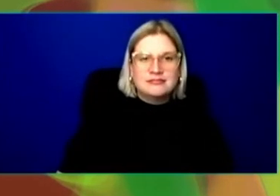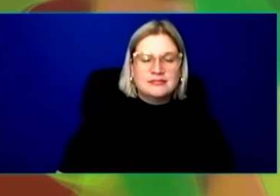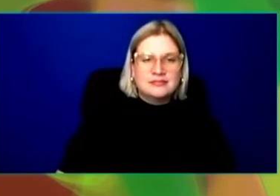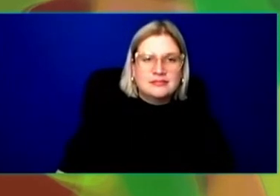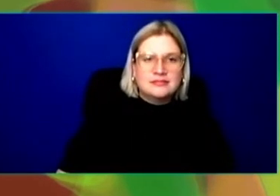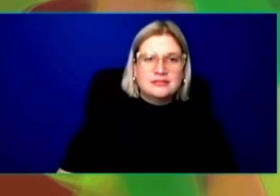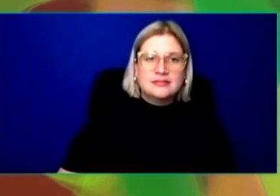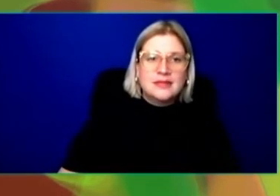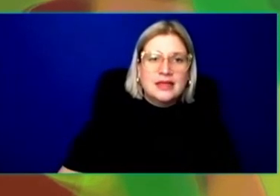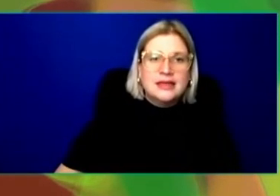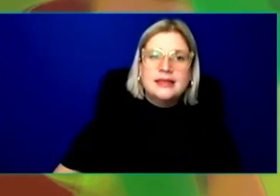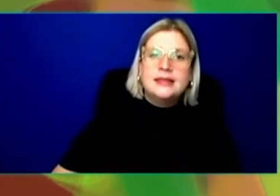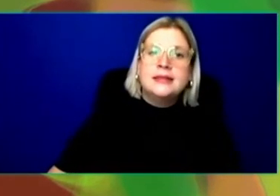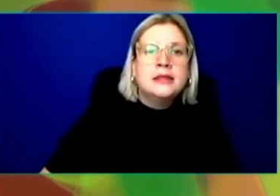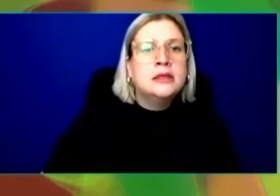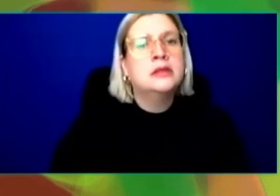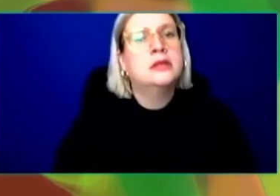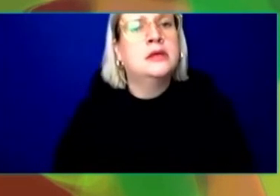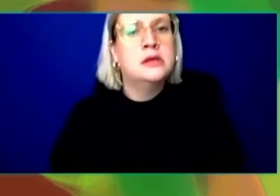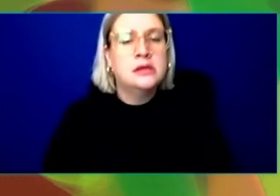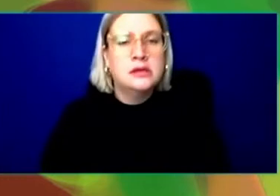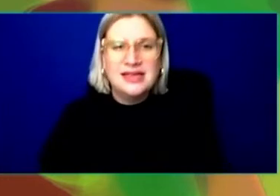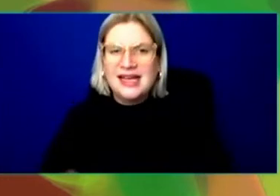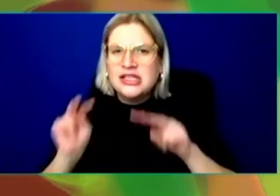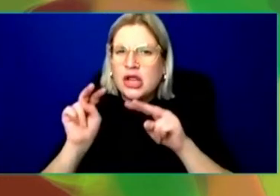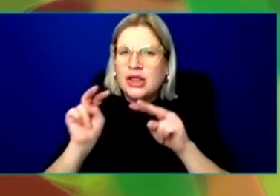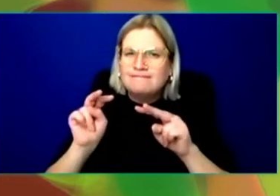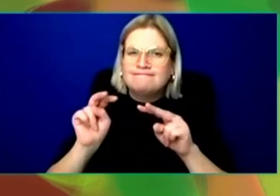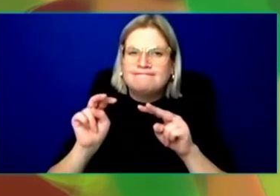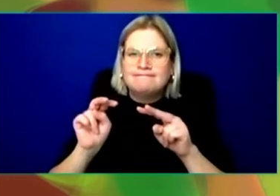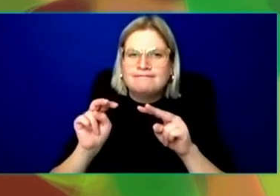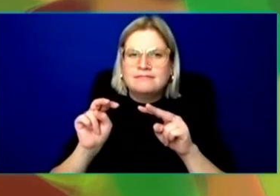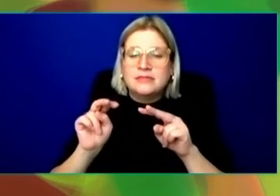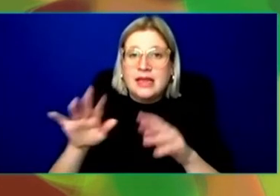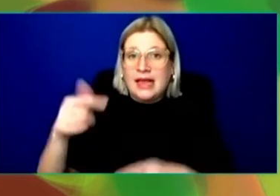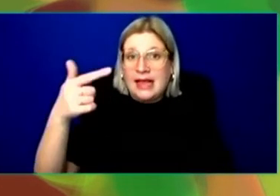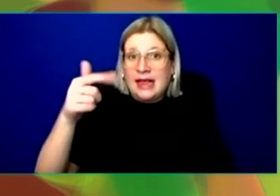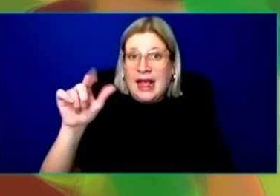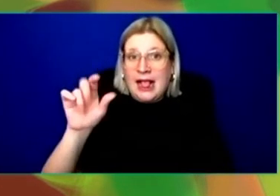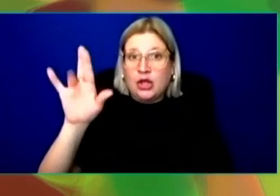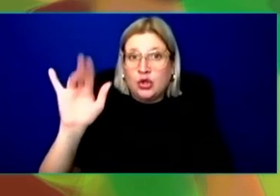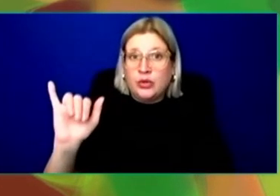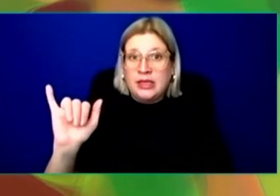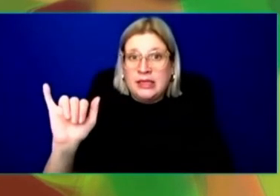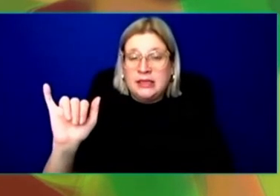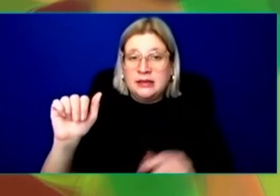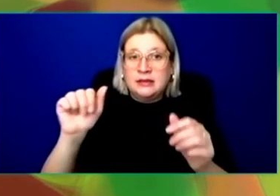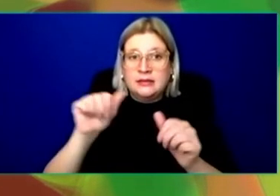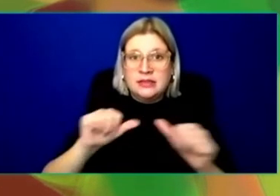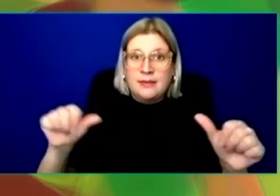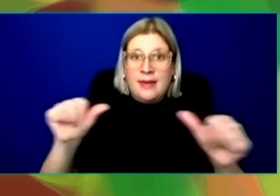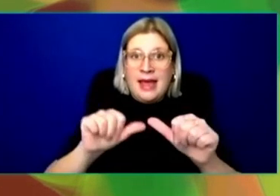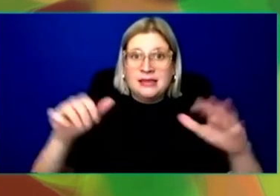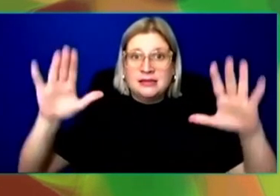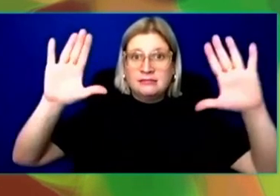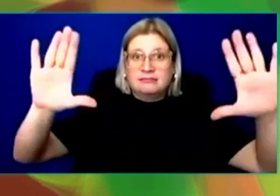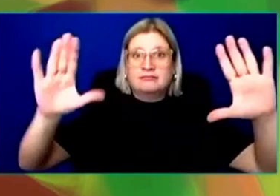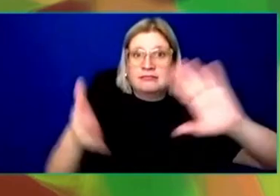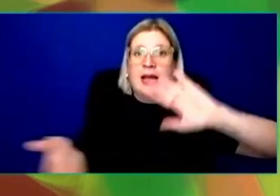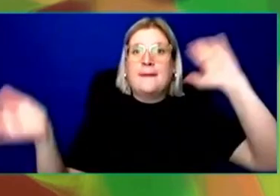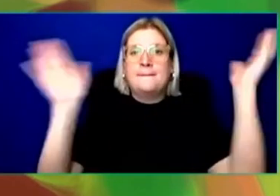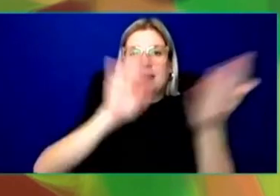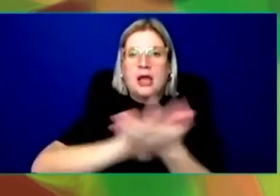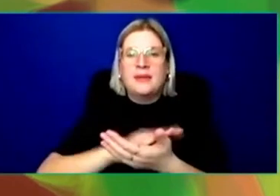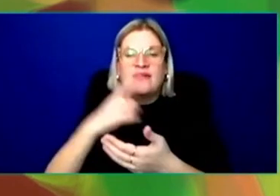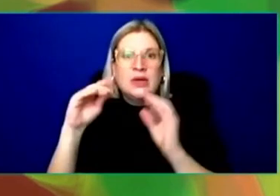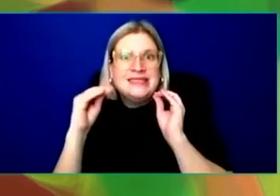it's basically looking at like taking the gallery space and really, really pushing the idea of it being a teaching space, you know? And so instead of